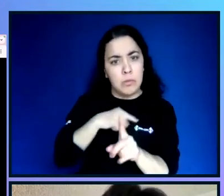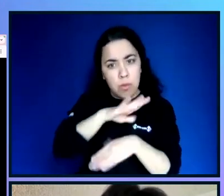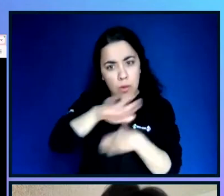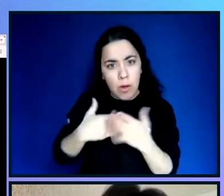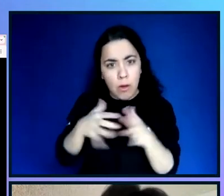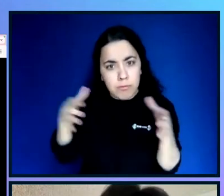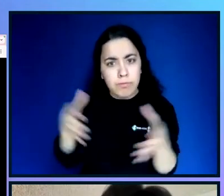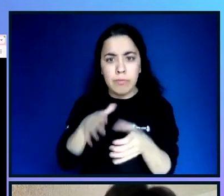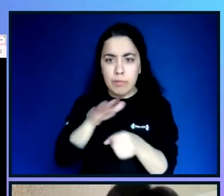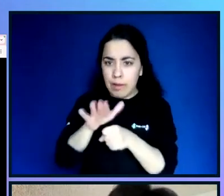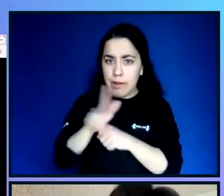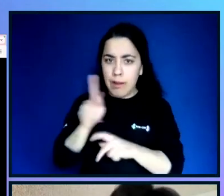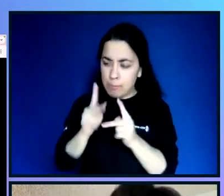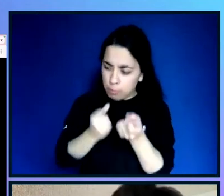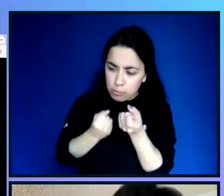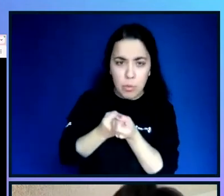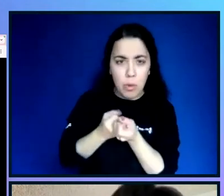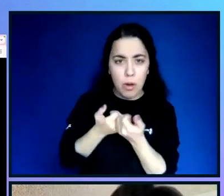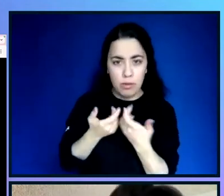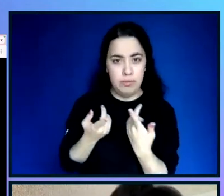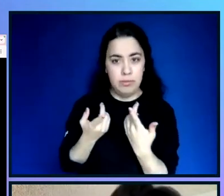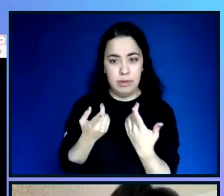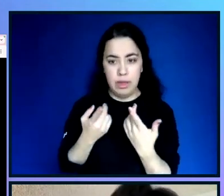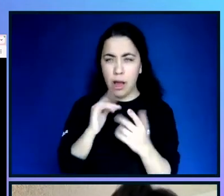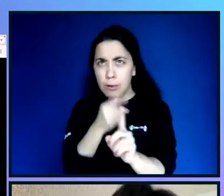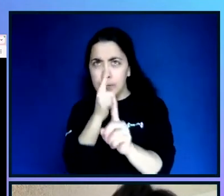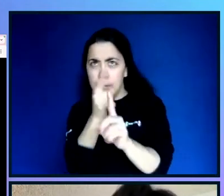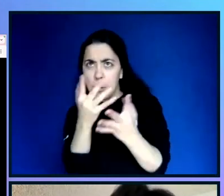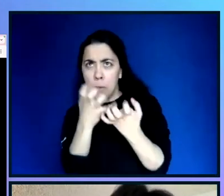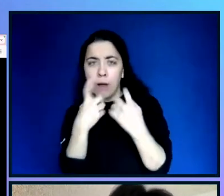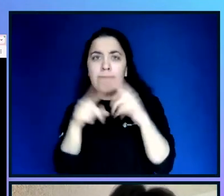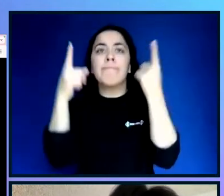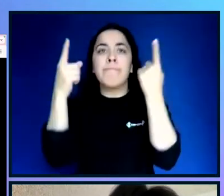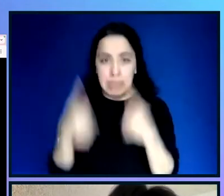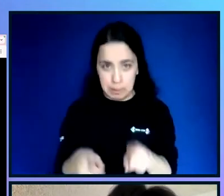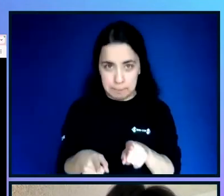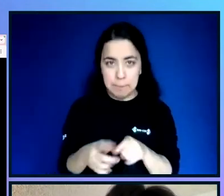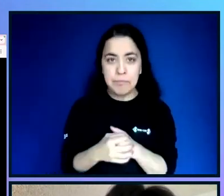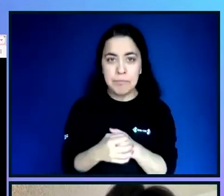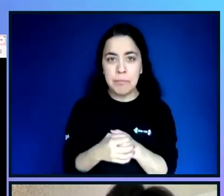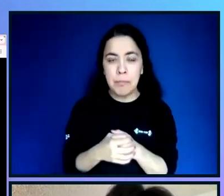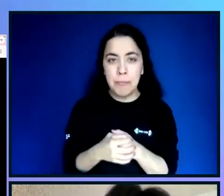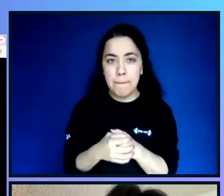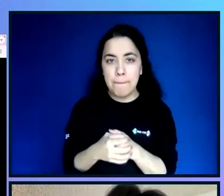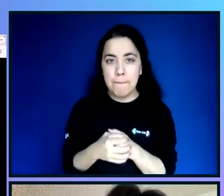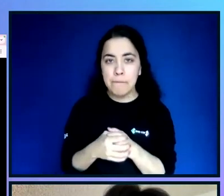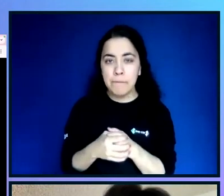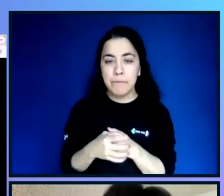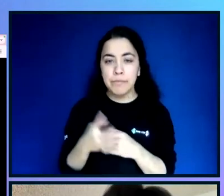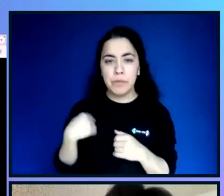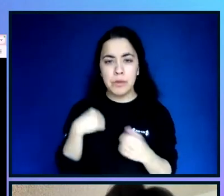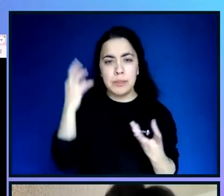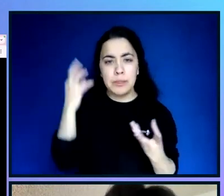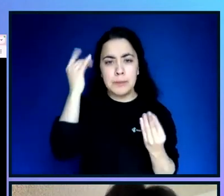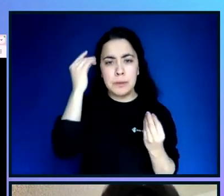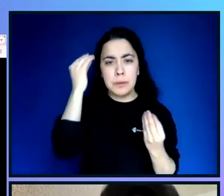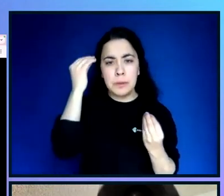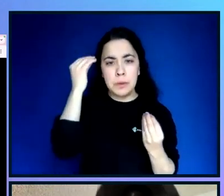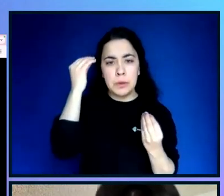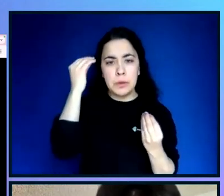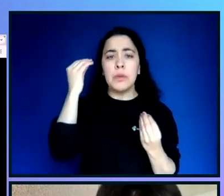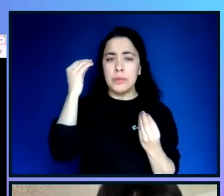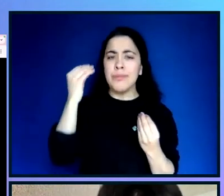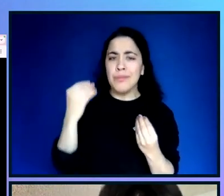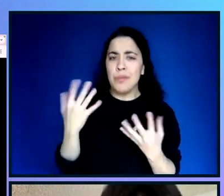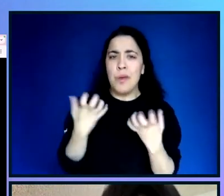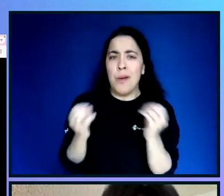enough folks behind us to make these efforts happen? And it was at this time we realized just how many people wanted to contribute